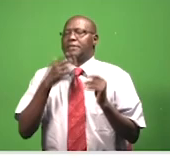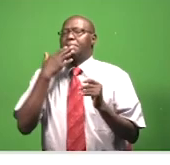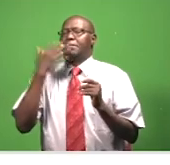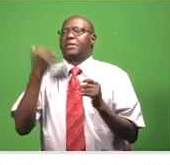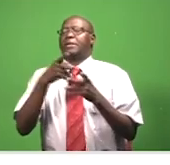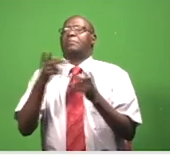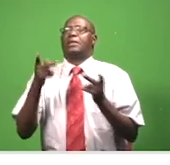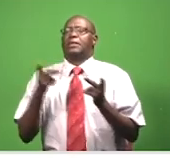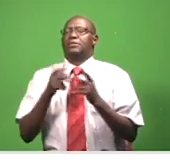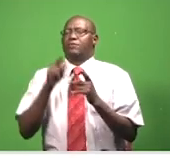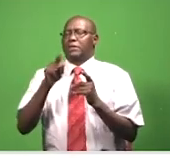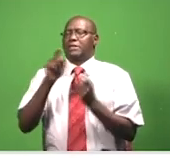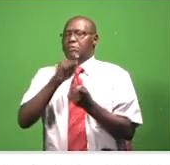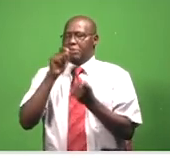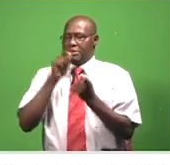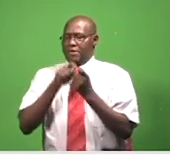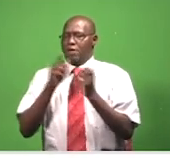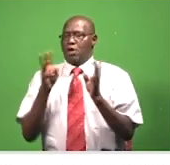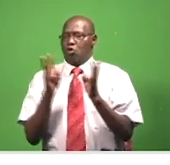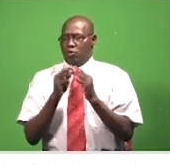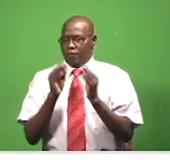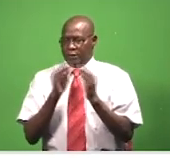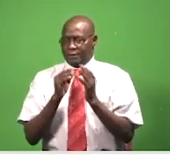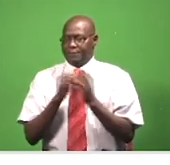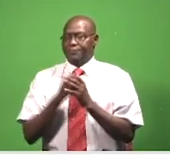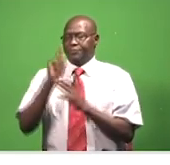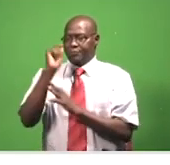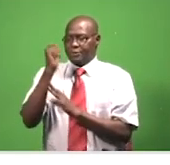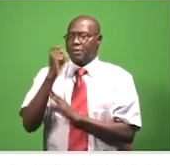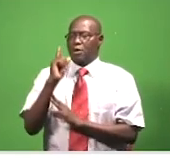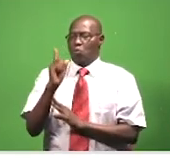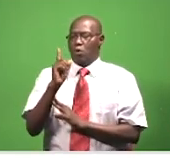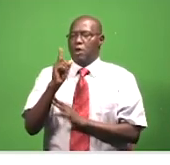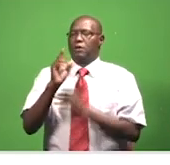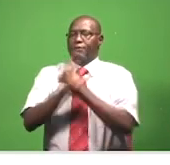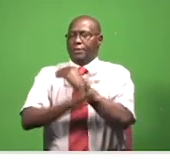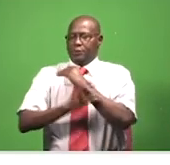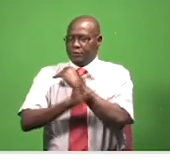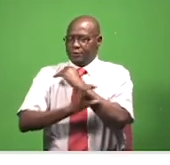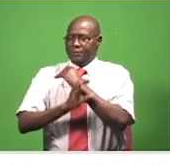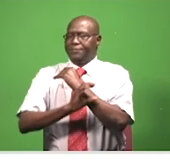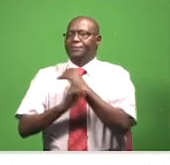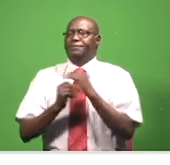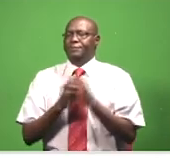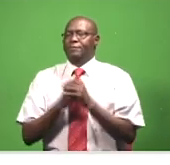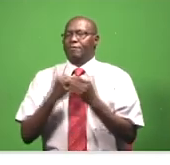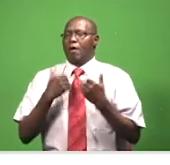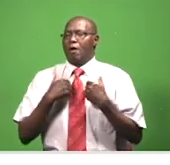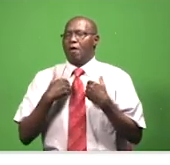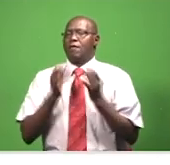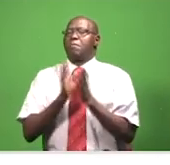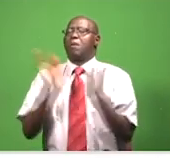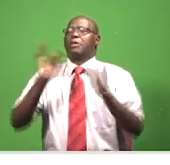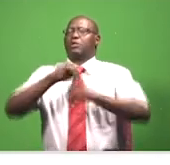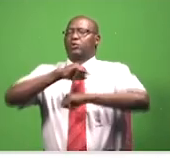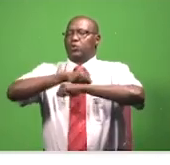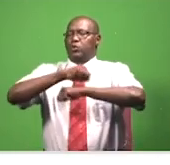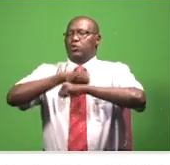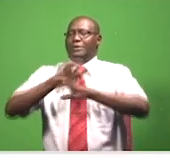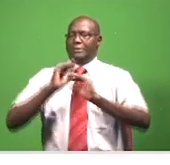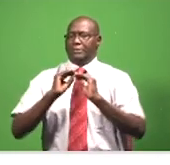for this particular conference. Kenya is the one country that public schools